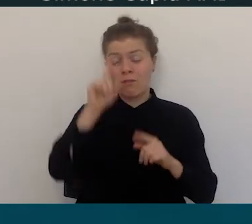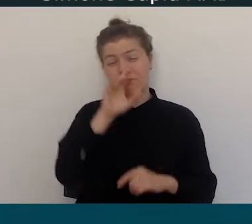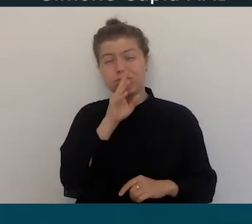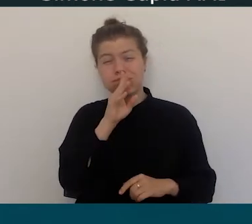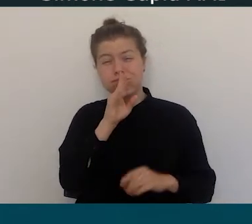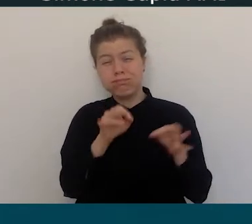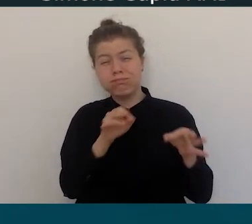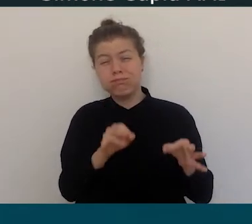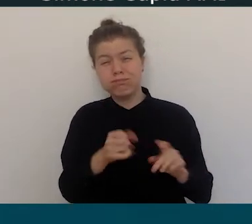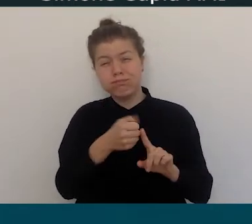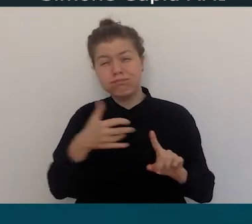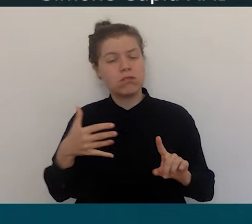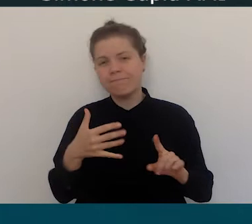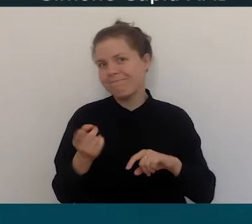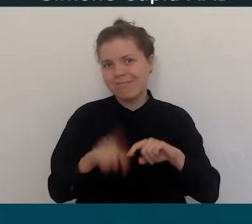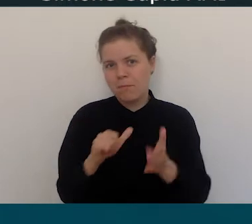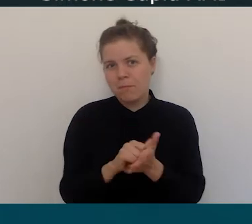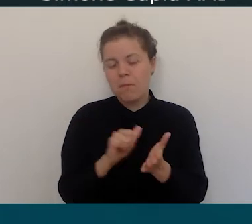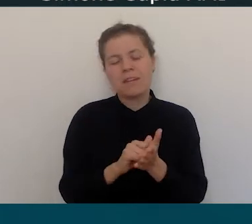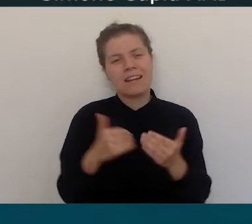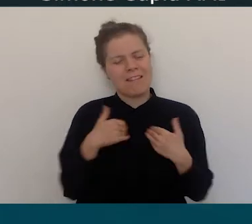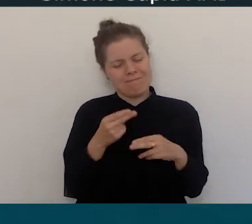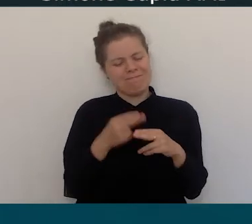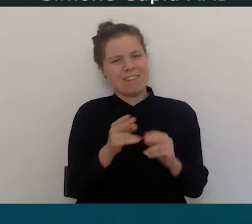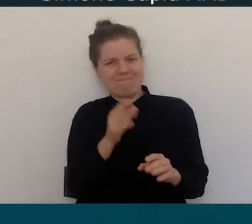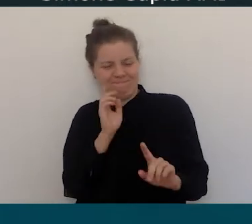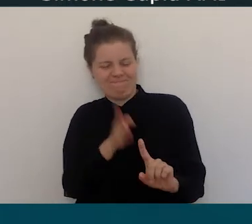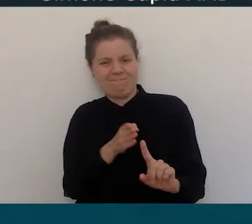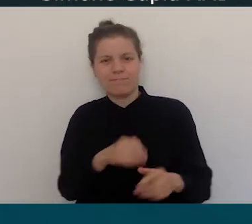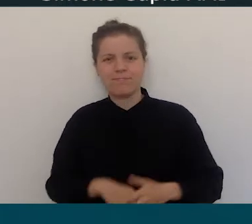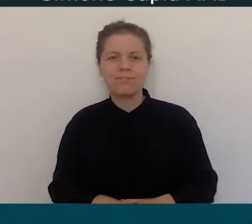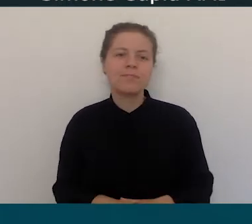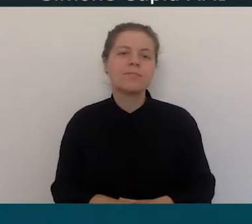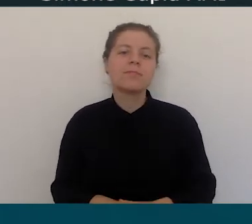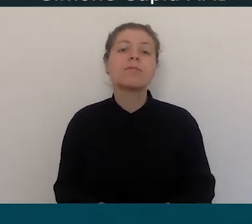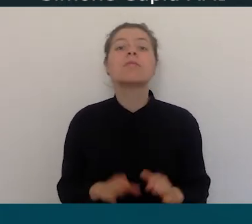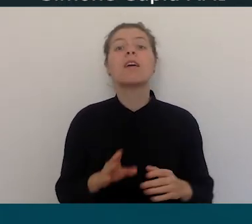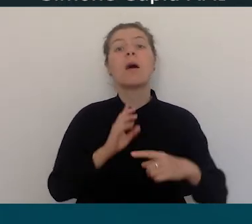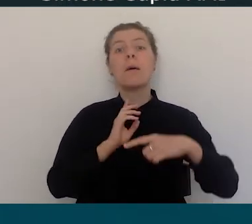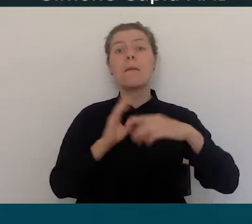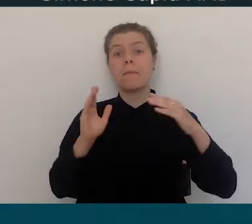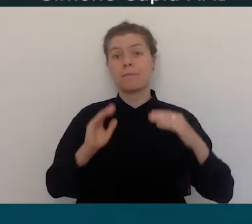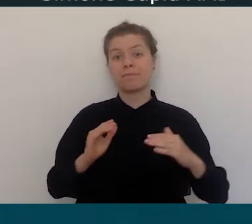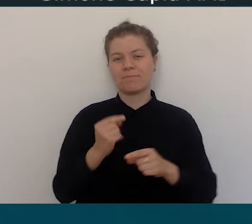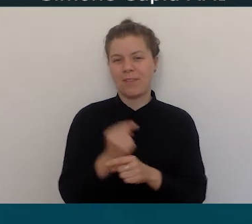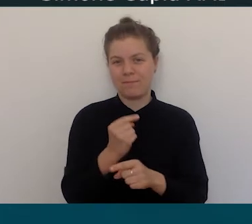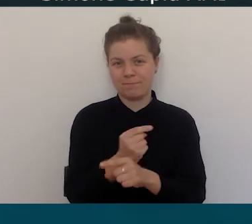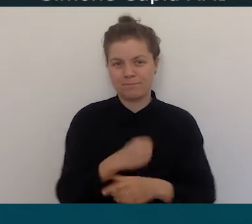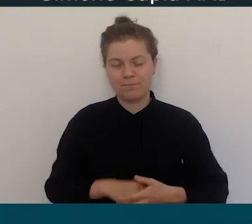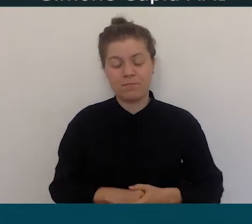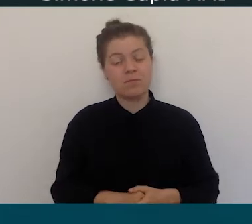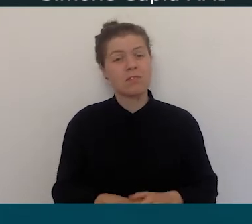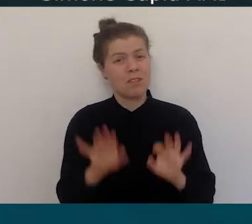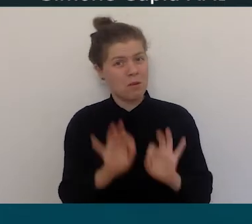Okay, accuracy. We have to make sure that what we are telling our audience is accurate because they are relying on us to